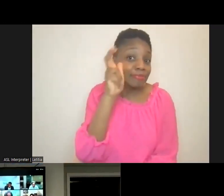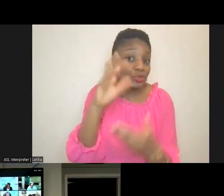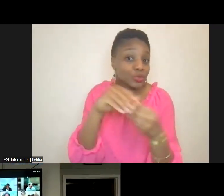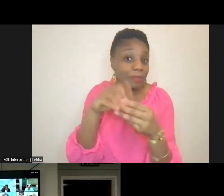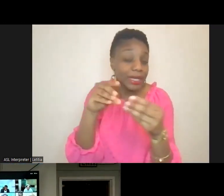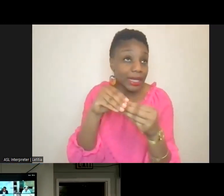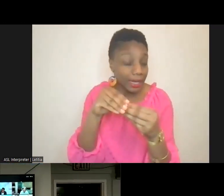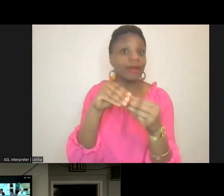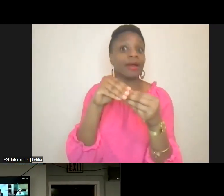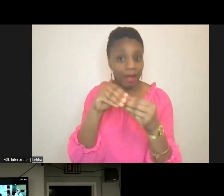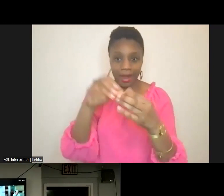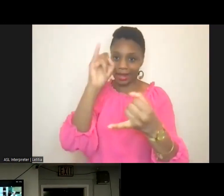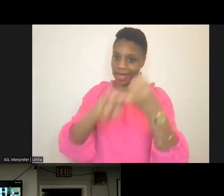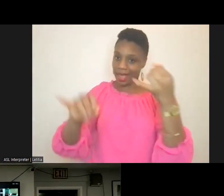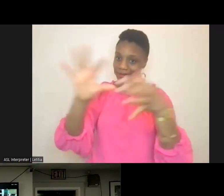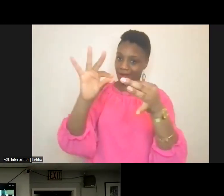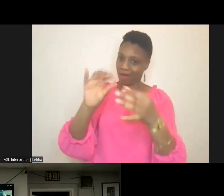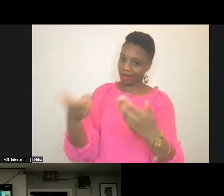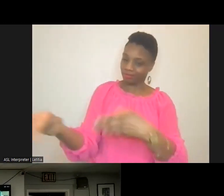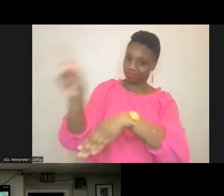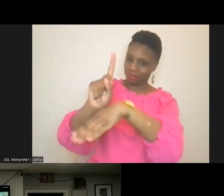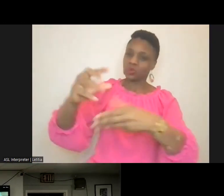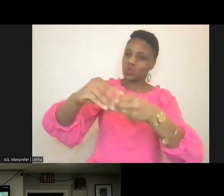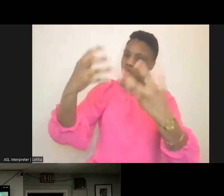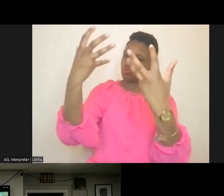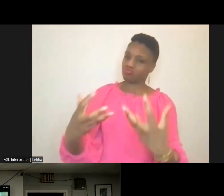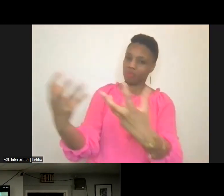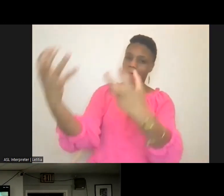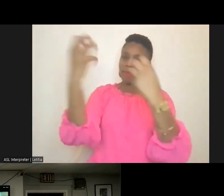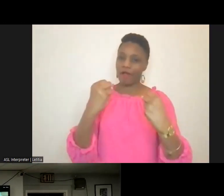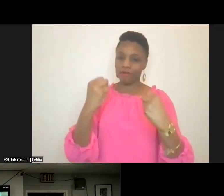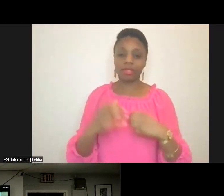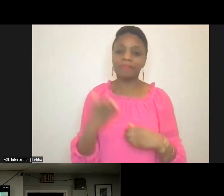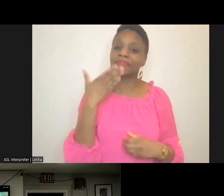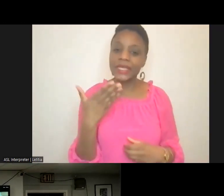Oh, is there a hand? Yep. Yeah. Yes, please come on up.